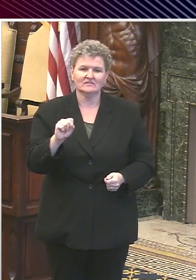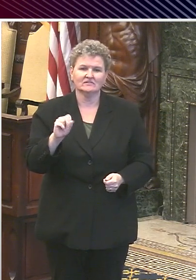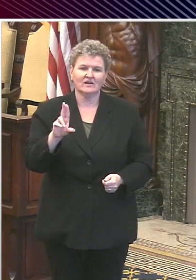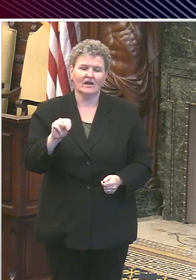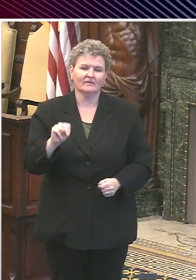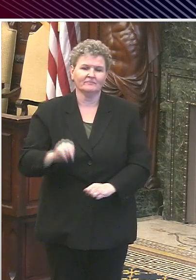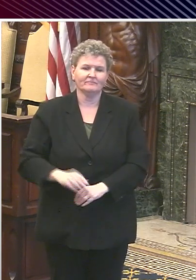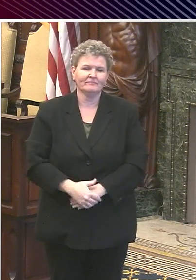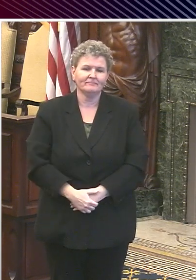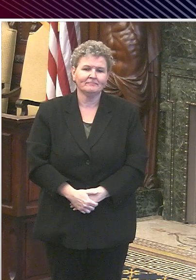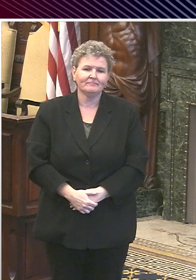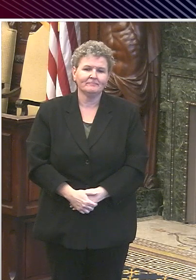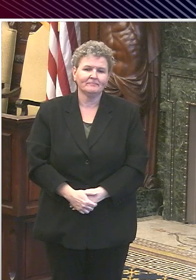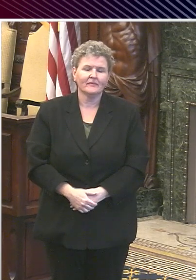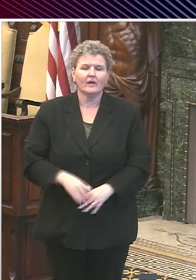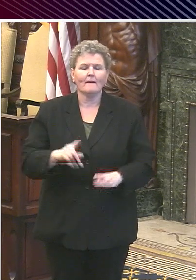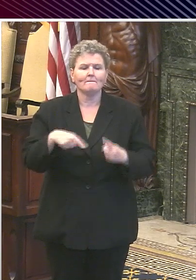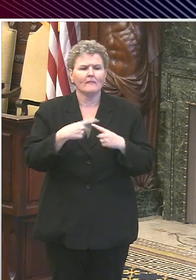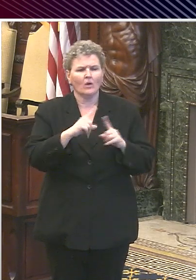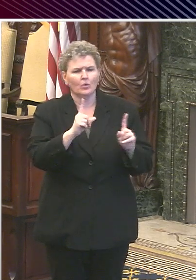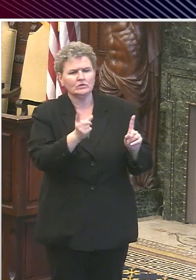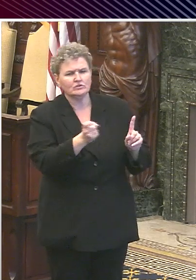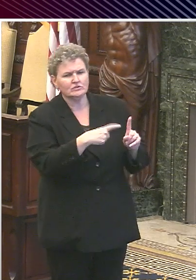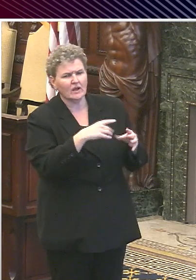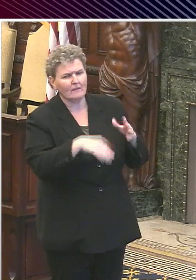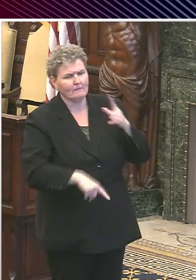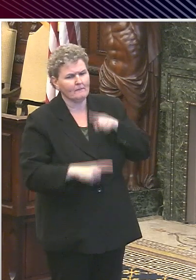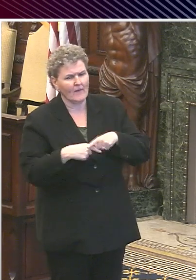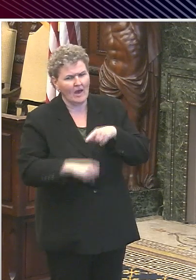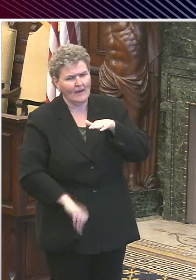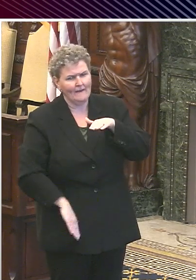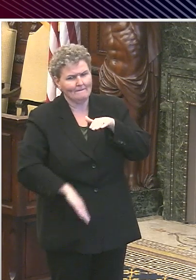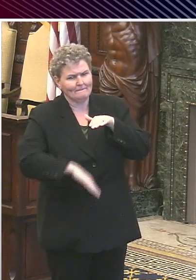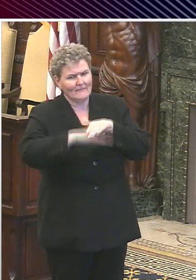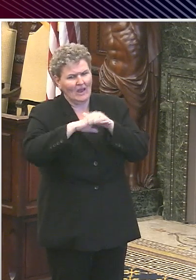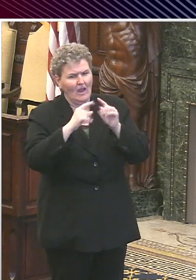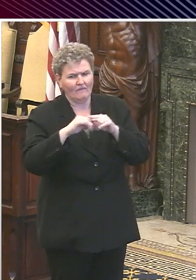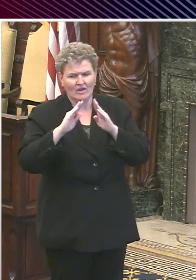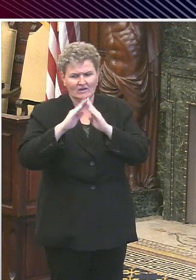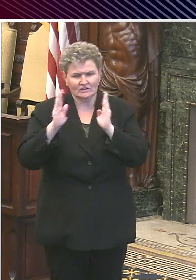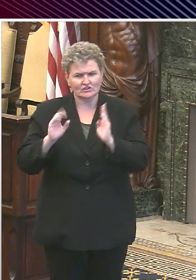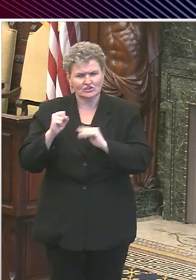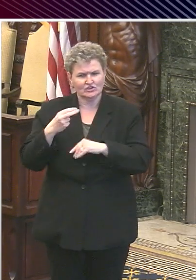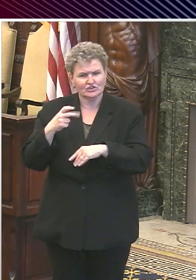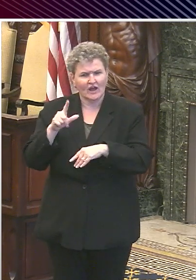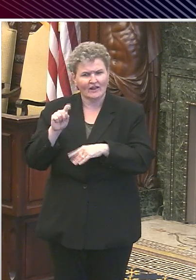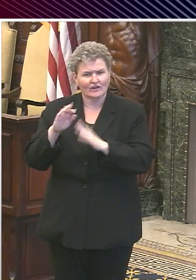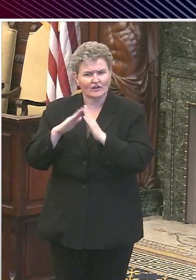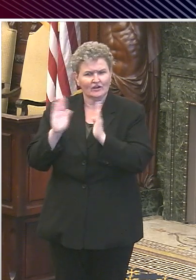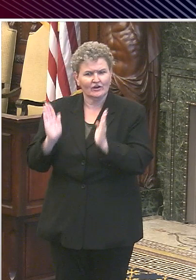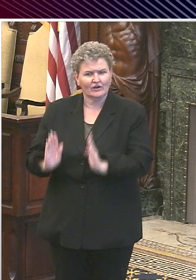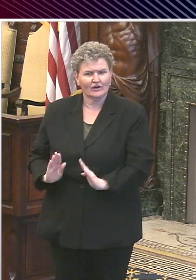Okay, I have a question regarding the capacity of the shelters and the current